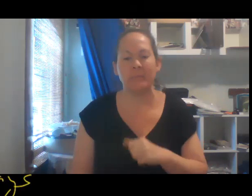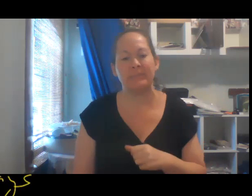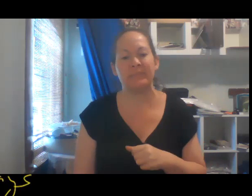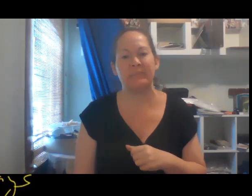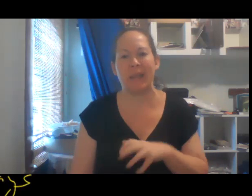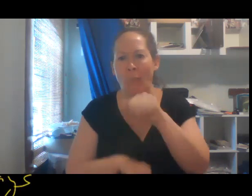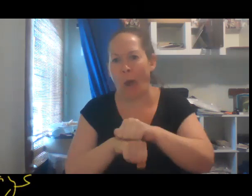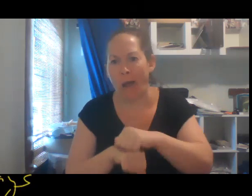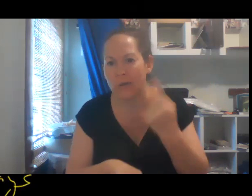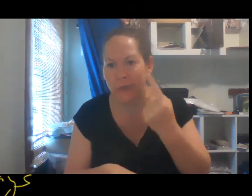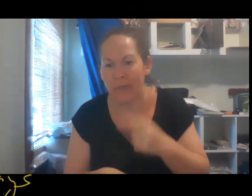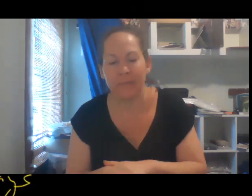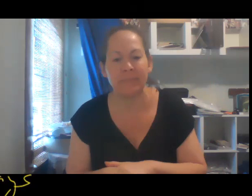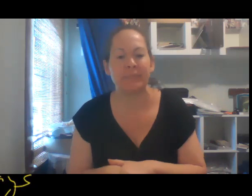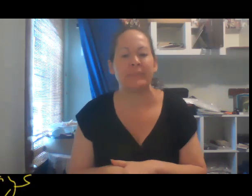Well,